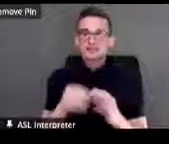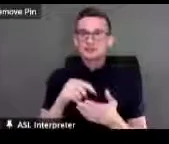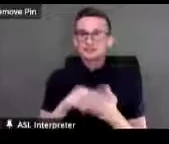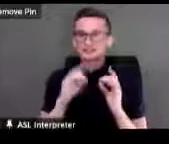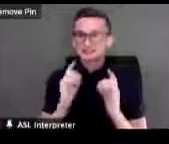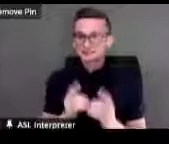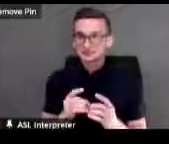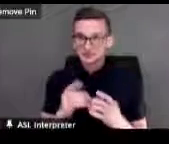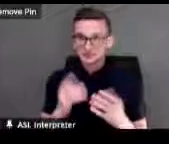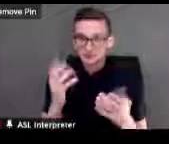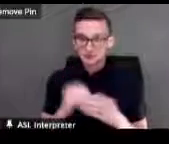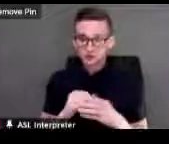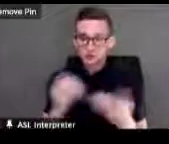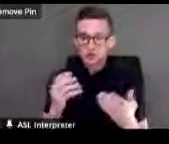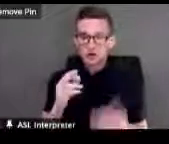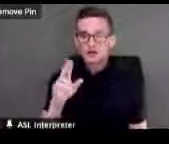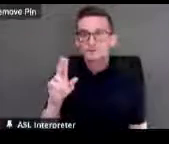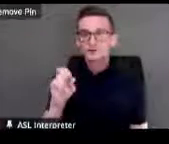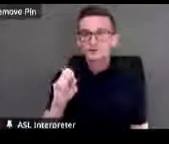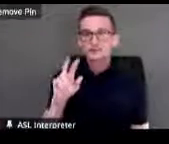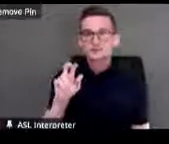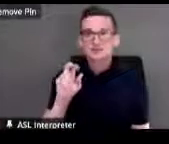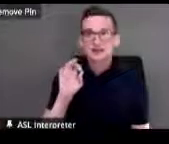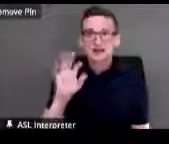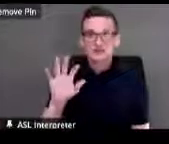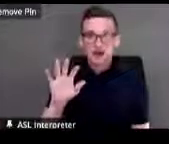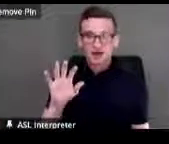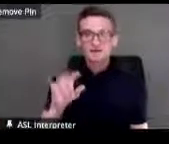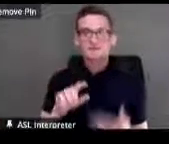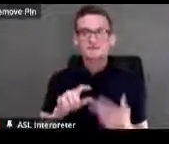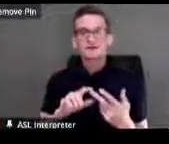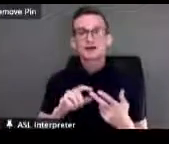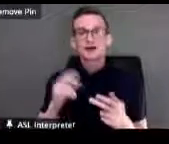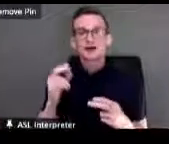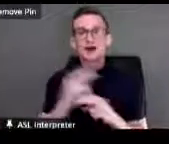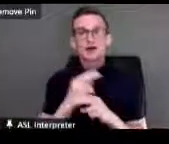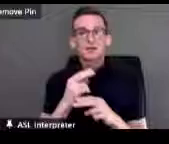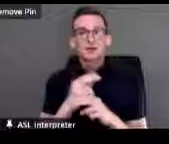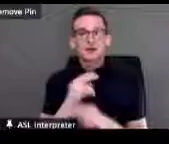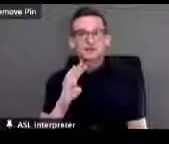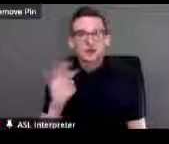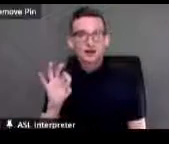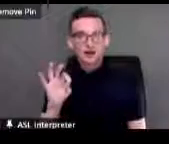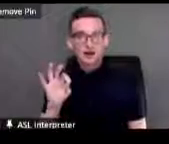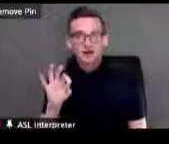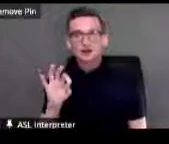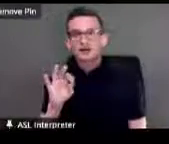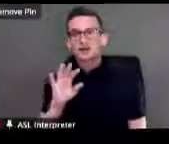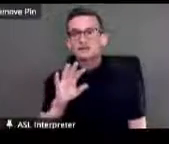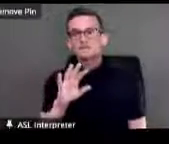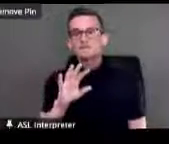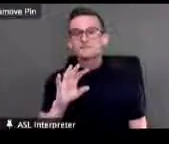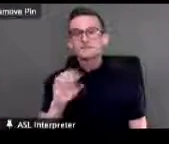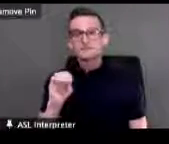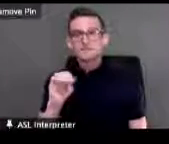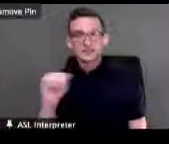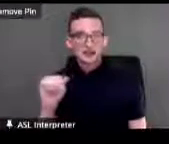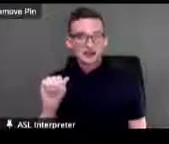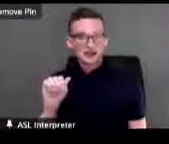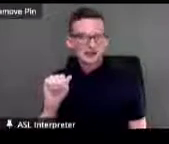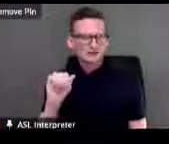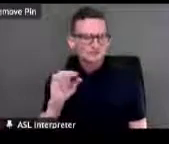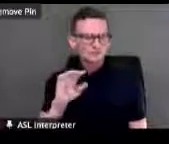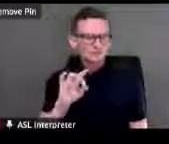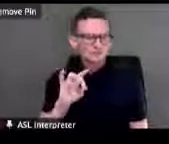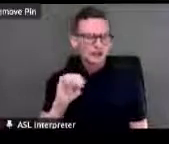on the east, Highway 49 on the west, and then 50, 80, and 88. And of course, we are very